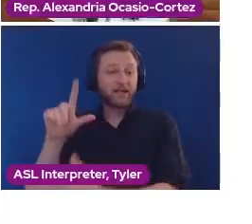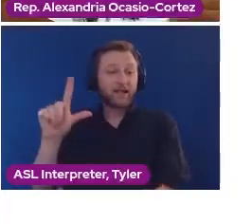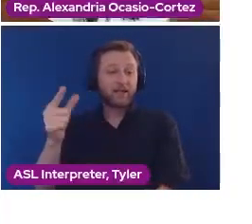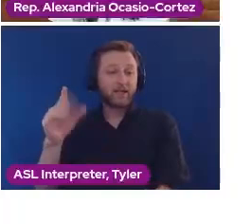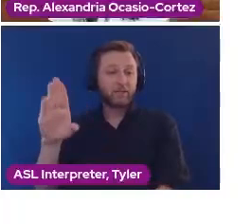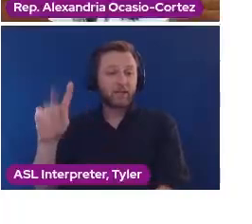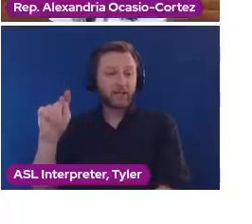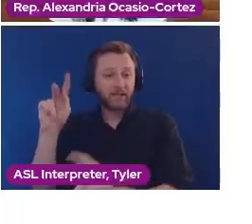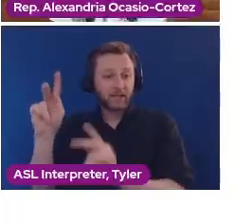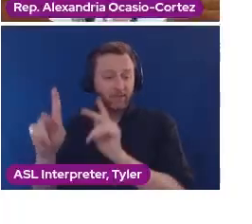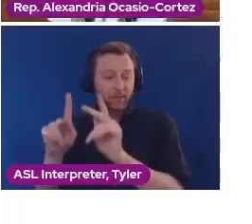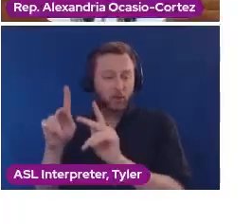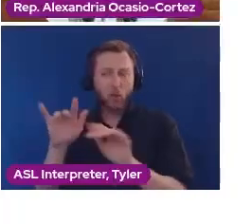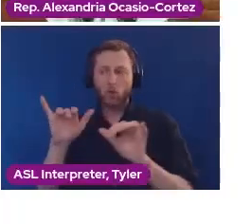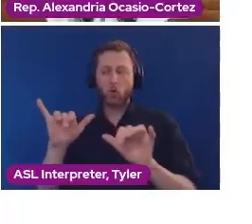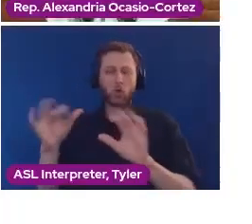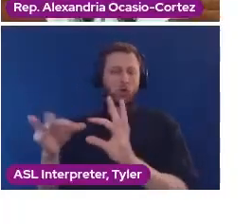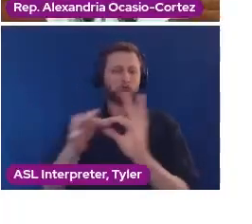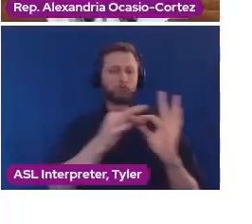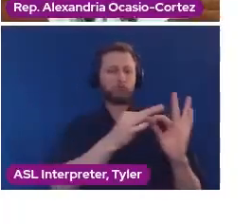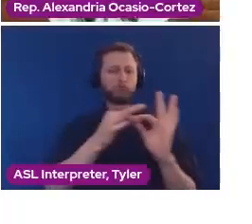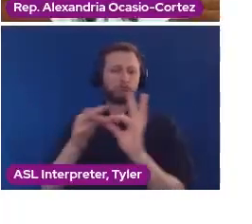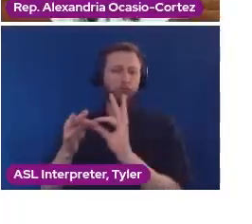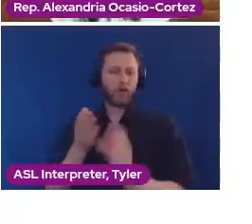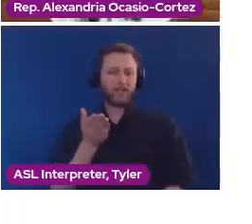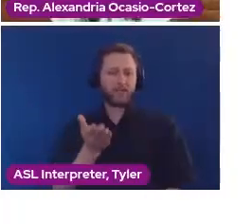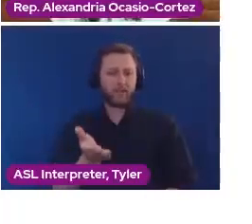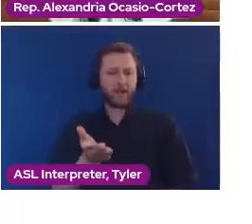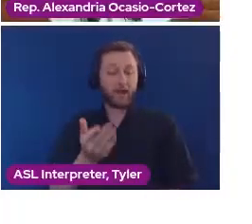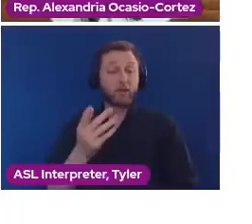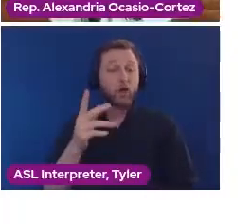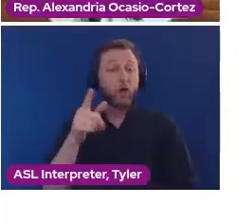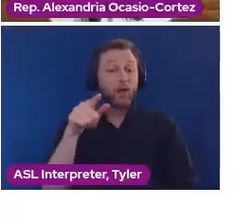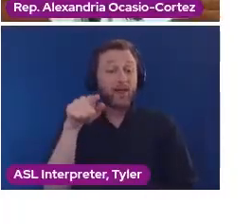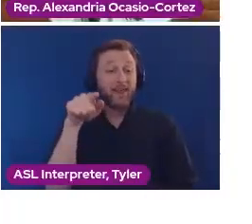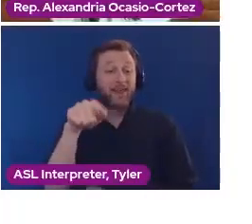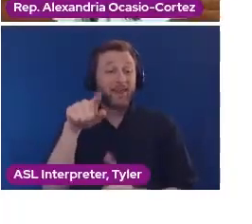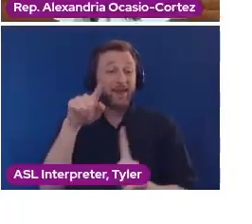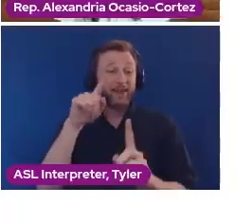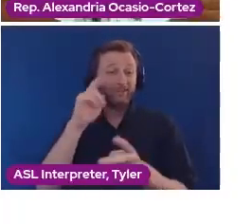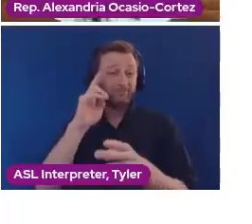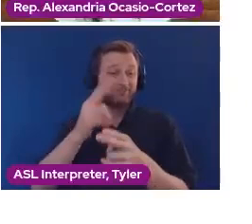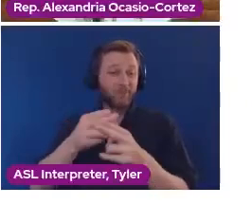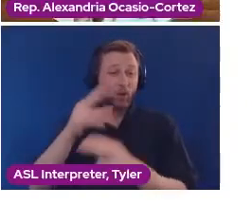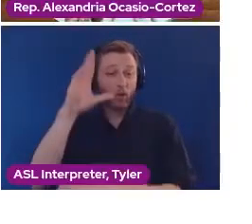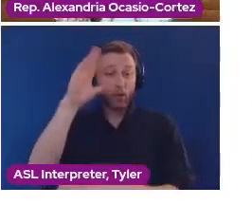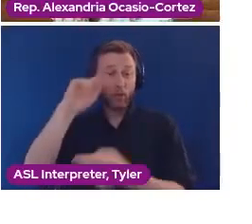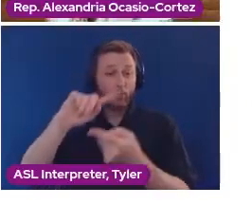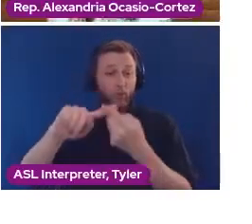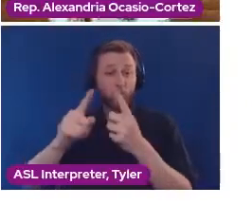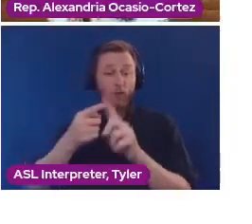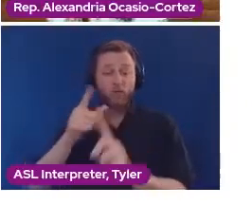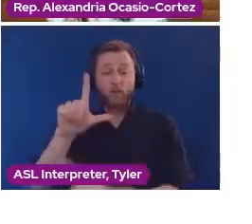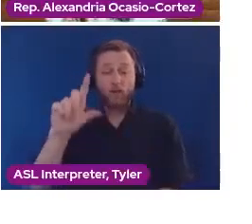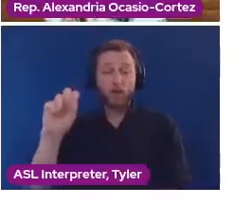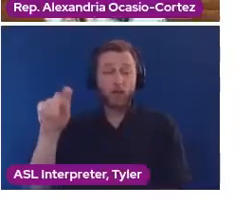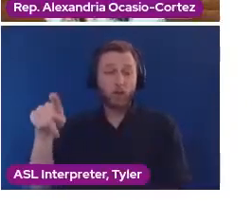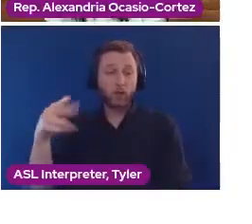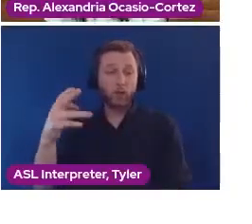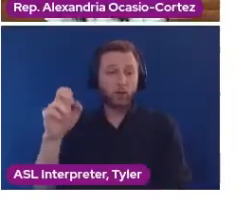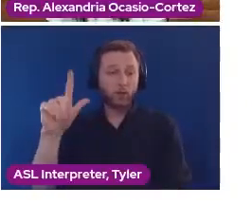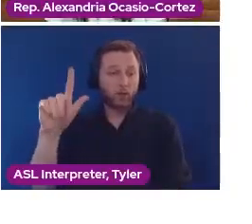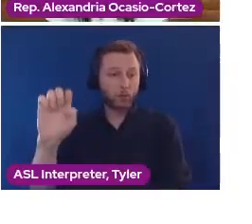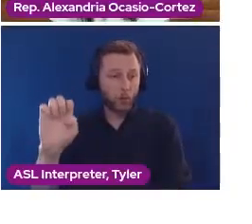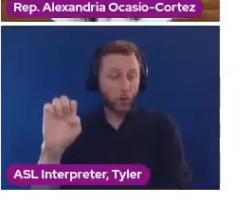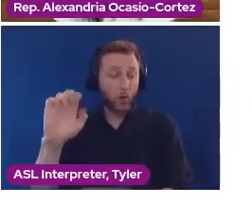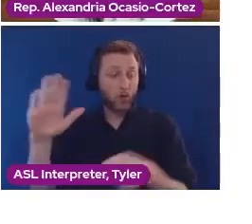the boyfriend loophole is going to be really important, because one of the best indicators that someone may be on a troubled path to a